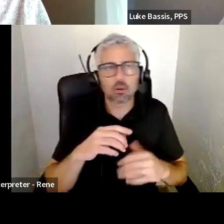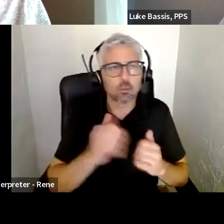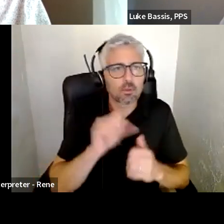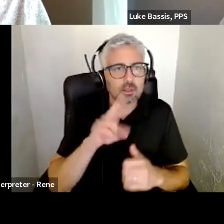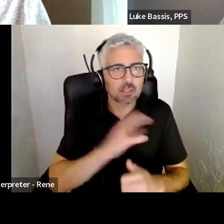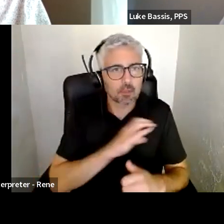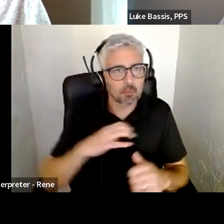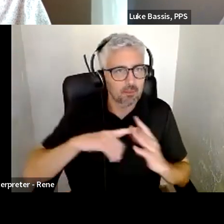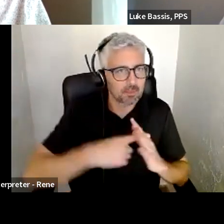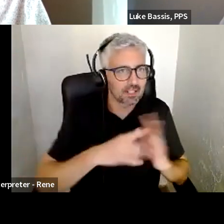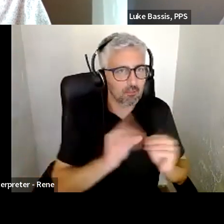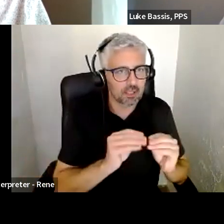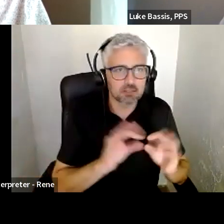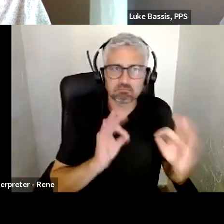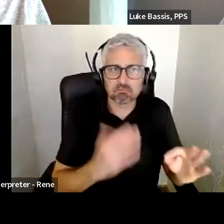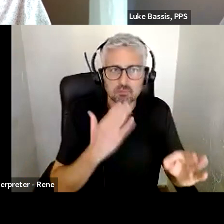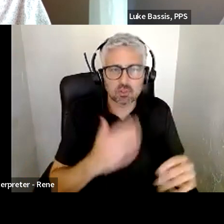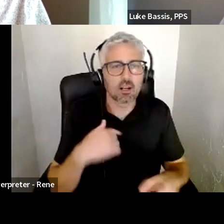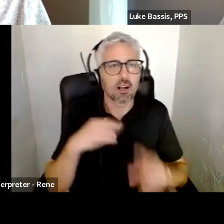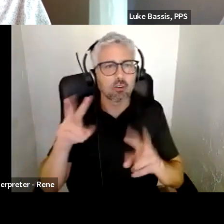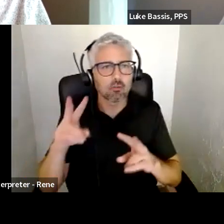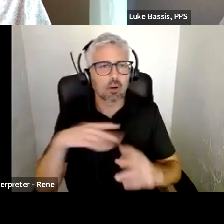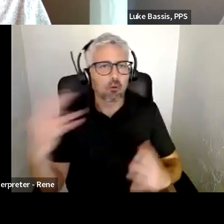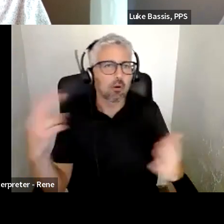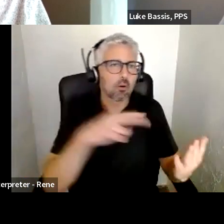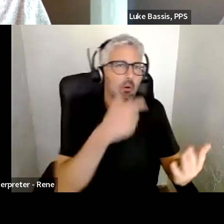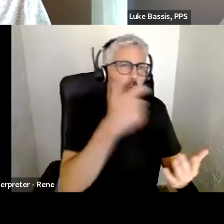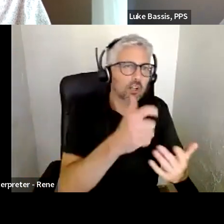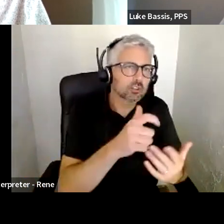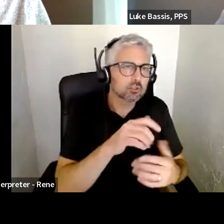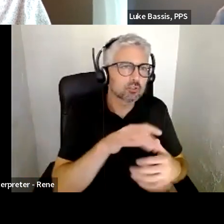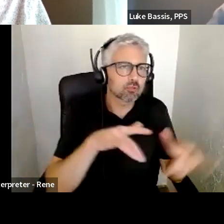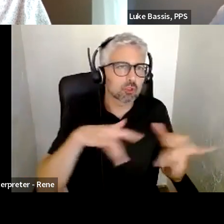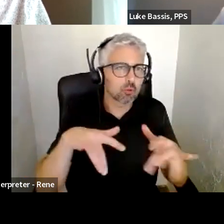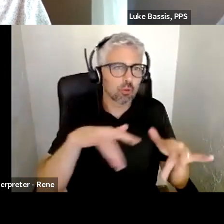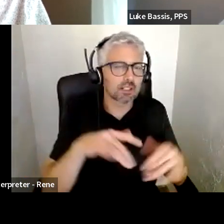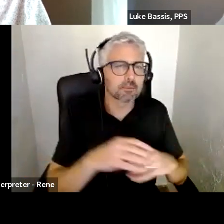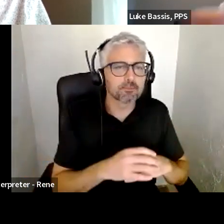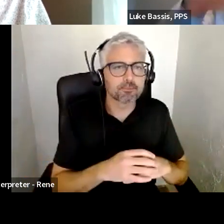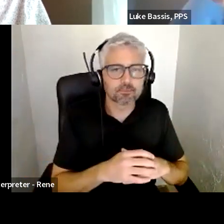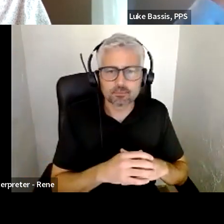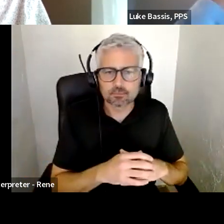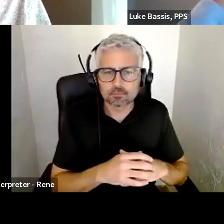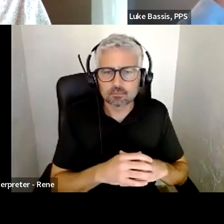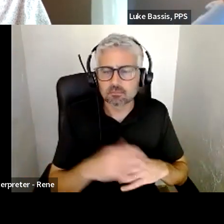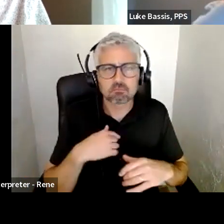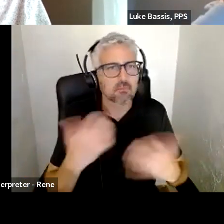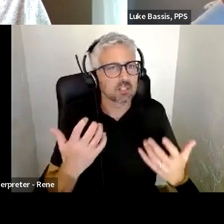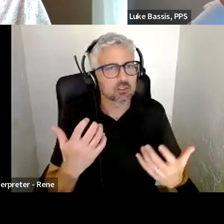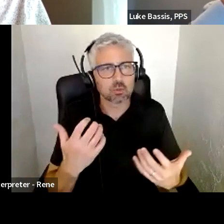well. So I look forward to going back and watching the recording of that. But just want to